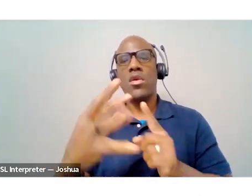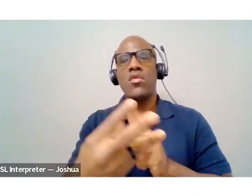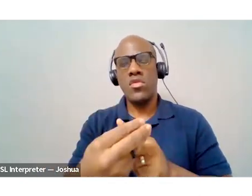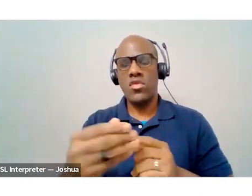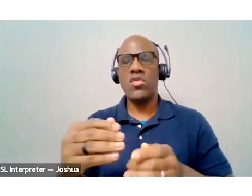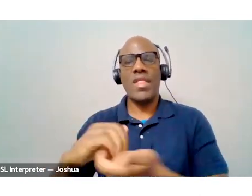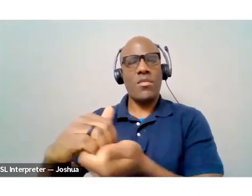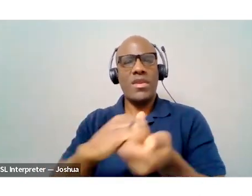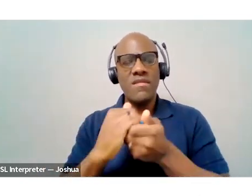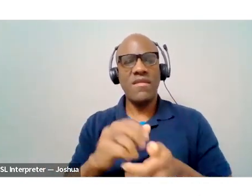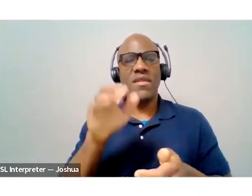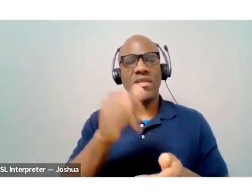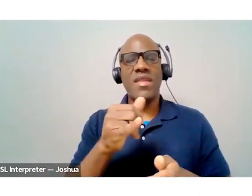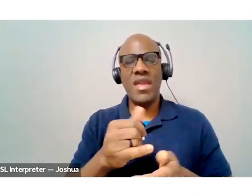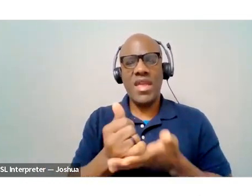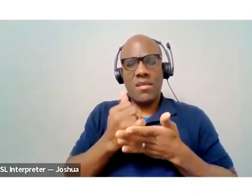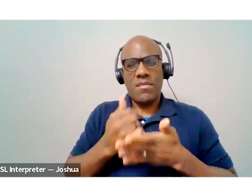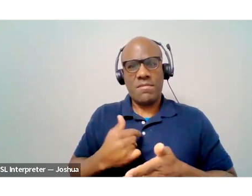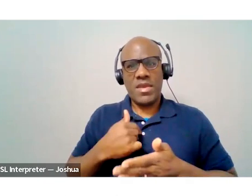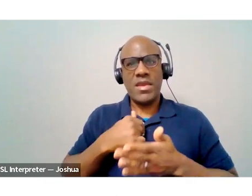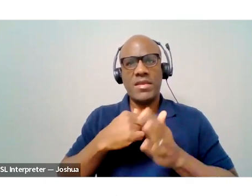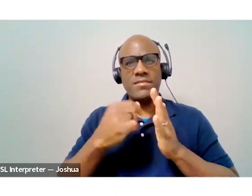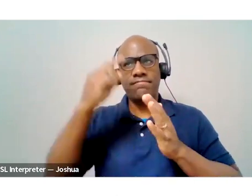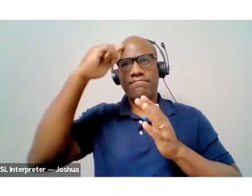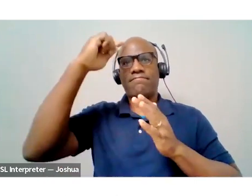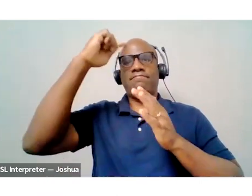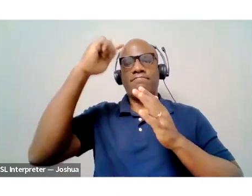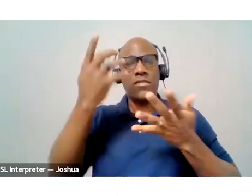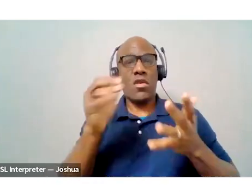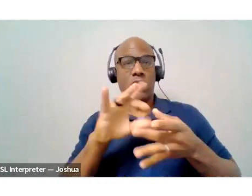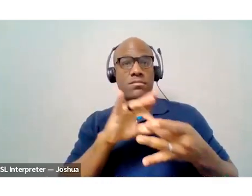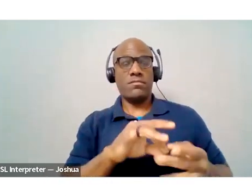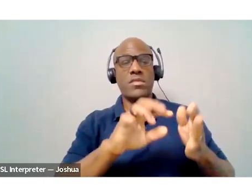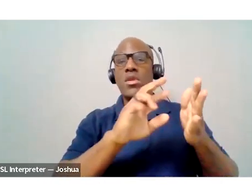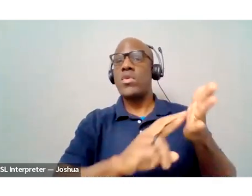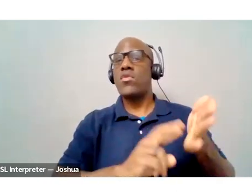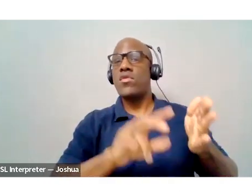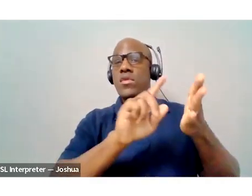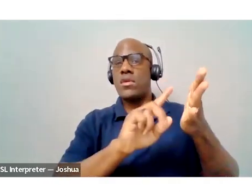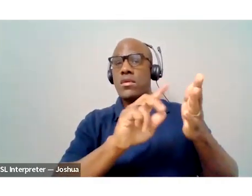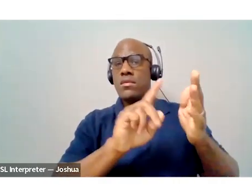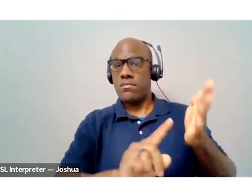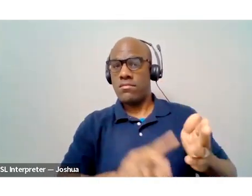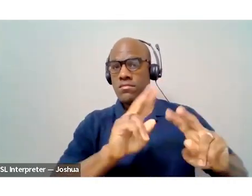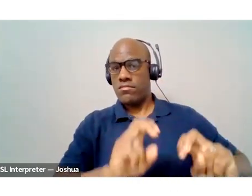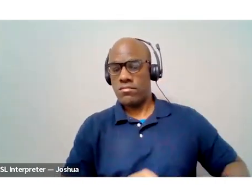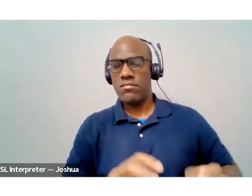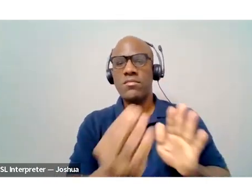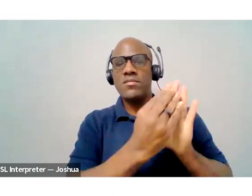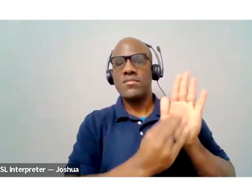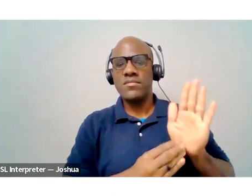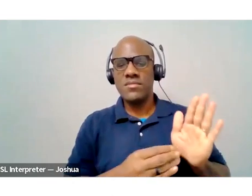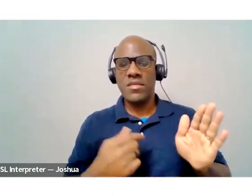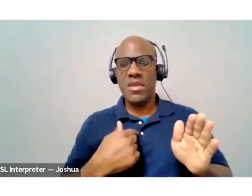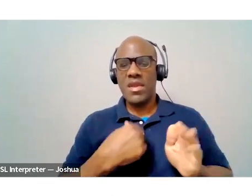research analysis and produced hopefully some little bit more bite-sized, snappy videos that range from 3 minutes